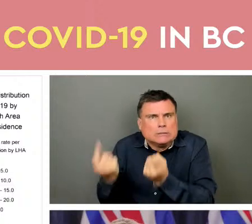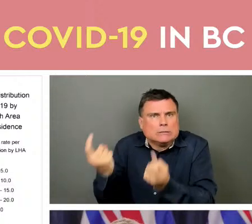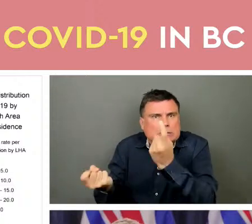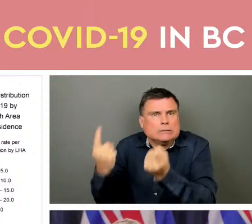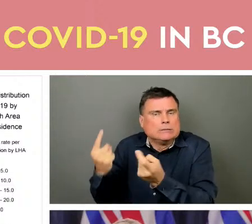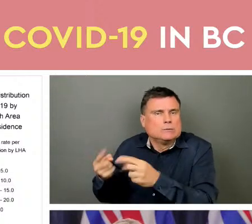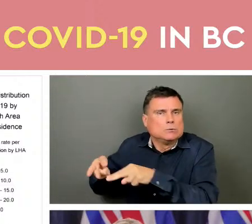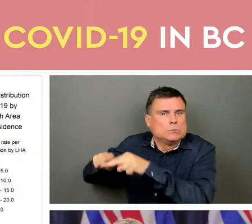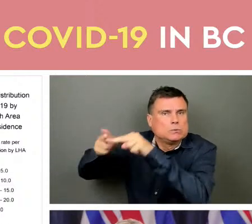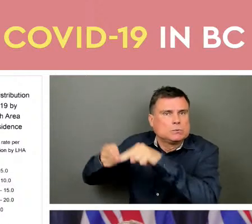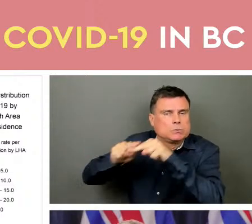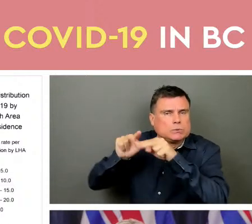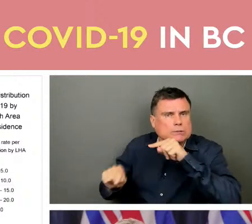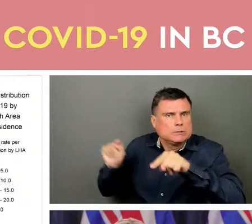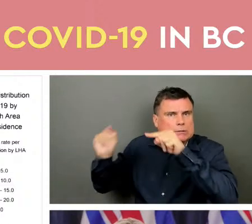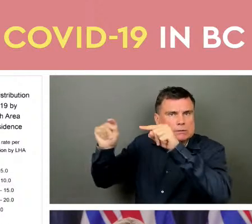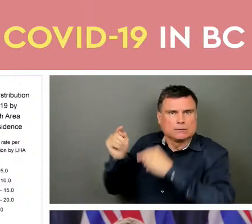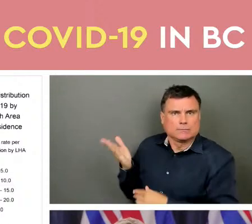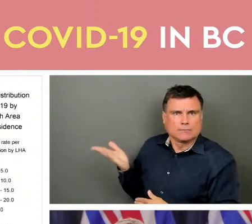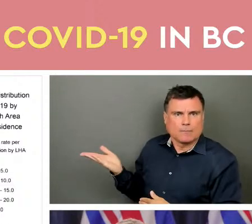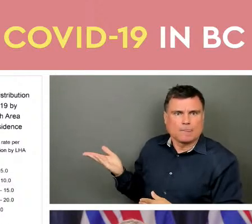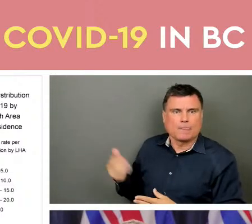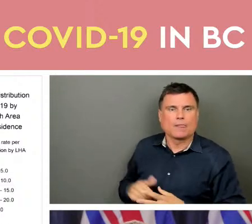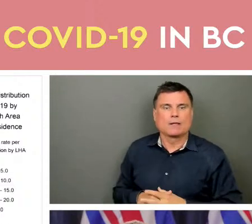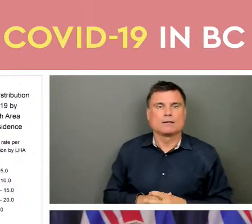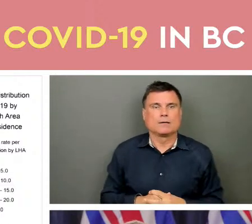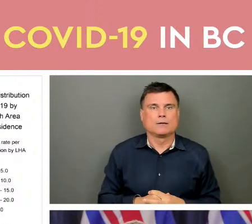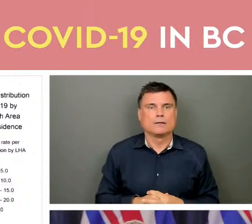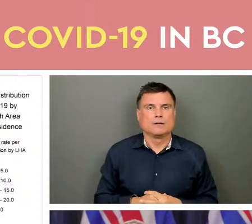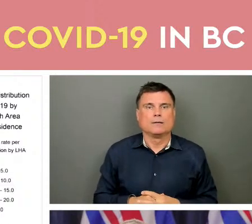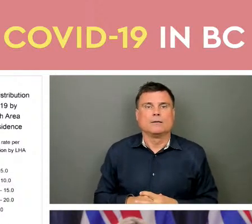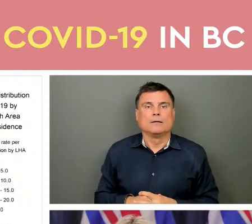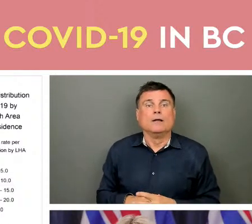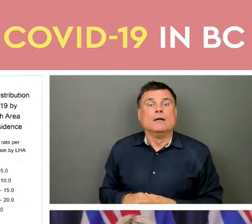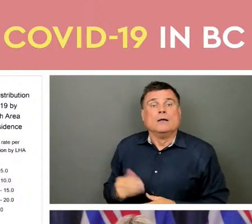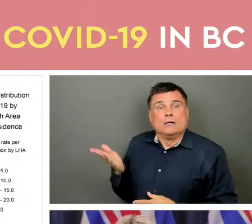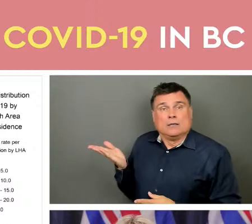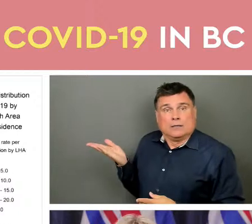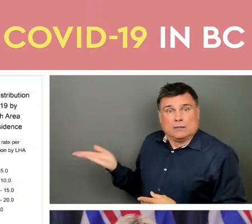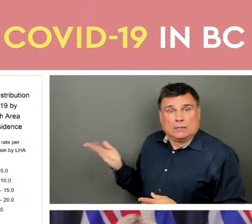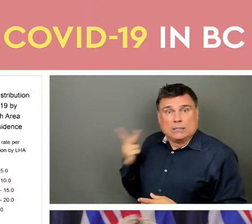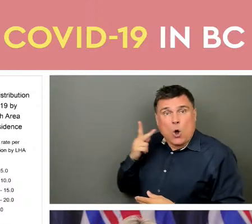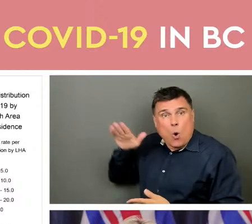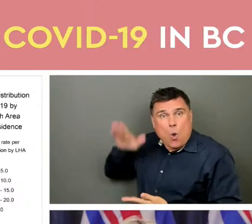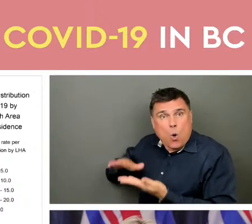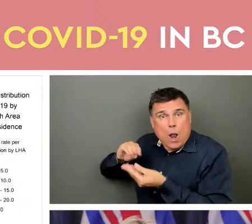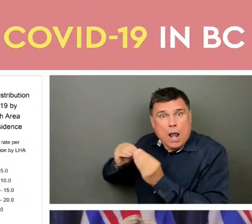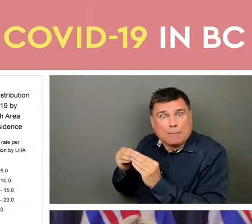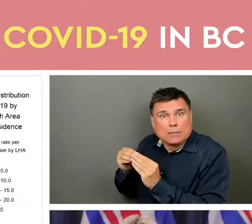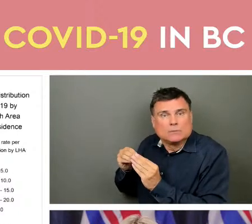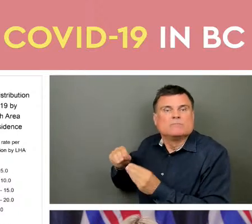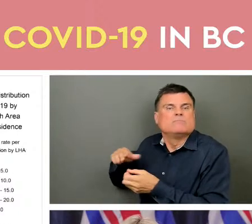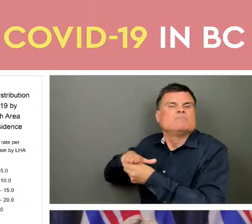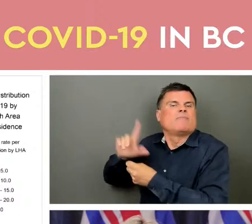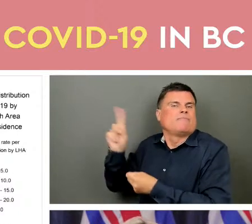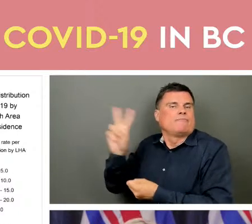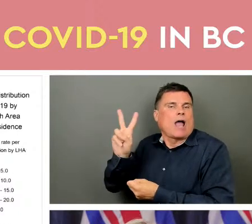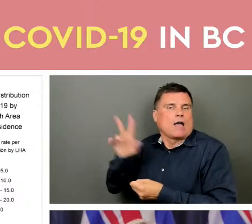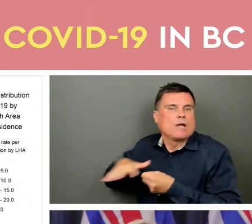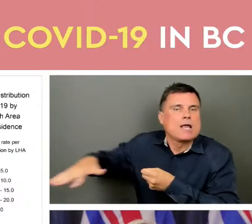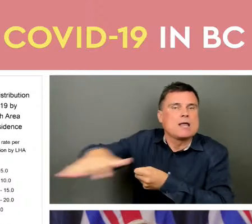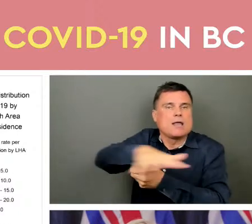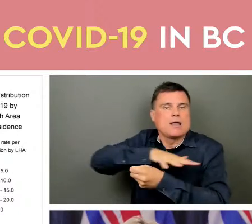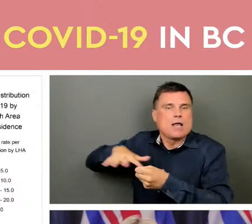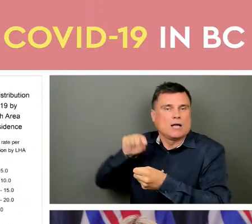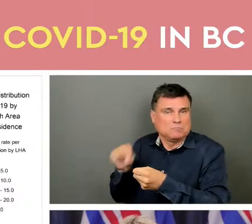one of the encouraging things to see is the very low case rates that we continue to see in the Lower Mainland, where immunization